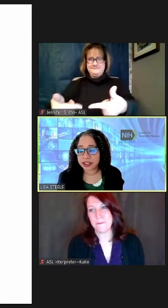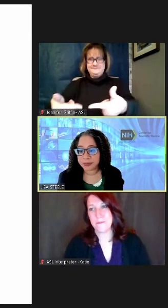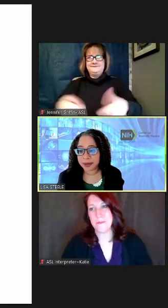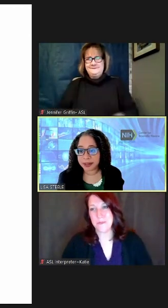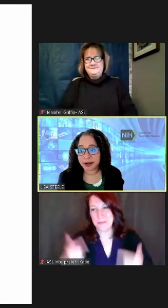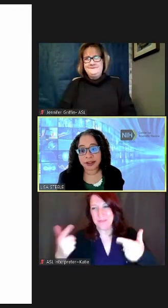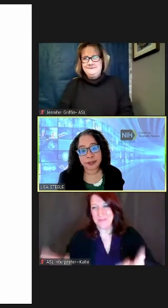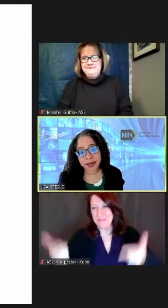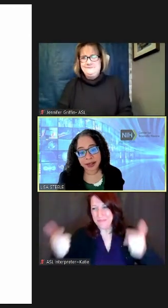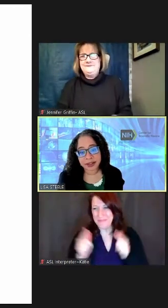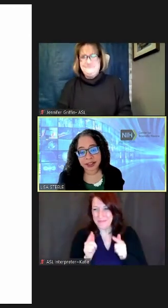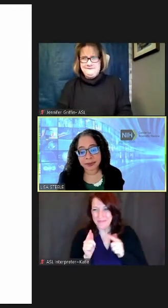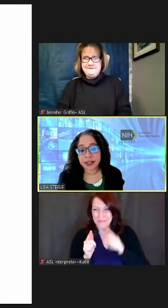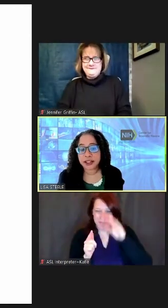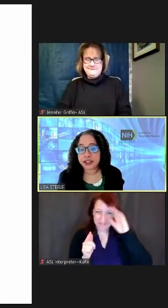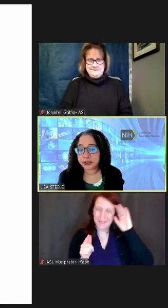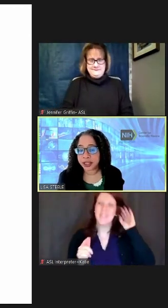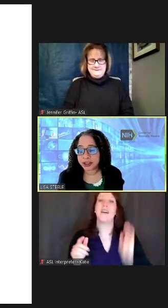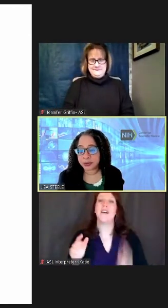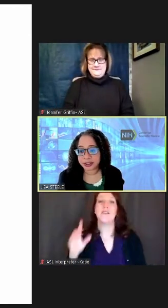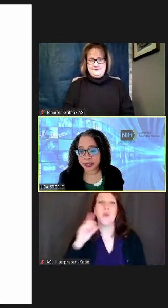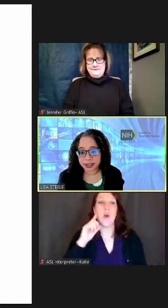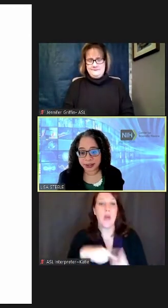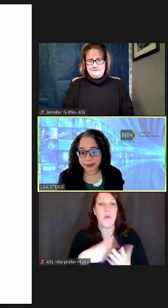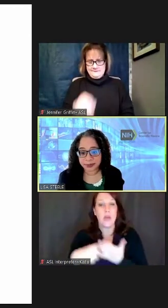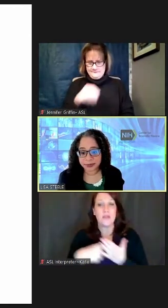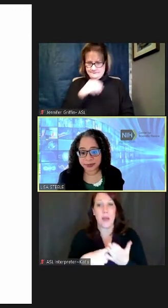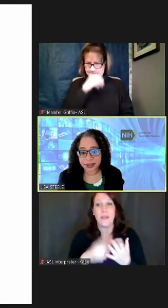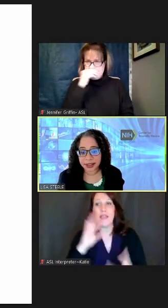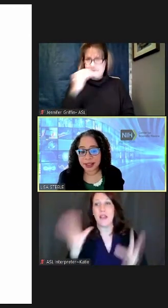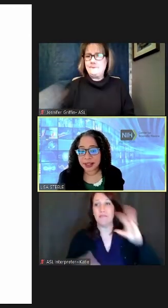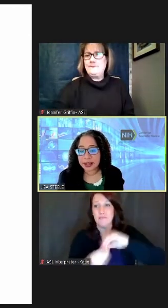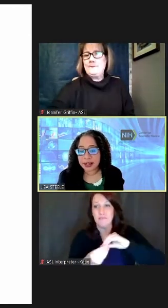score, and depending on the mechanism, you'll get the percentile.